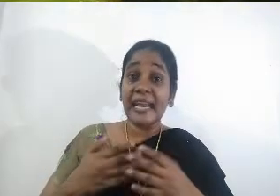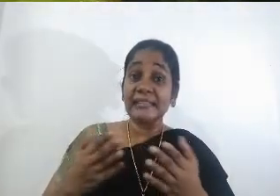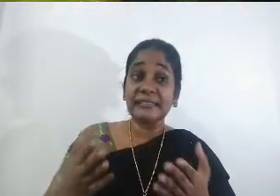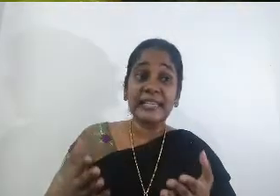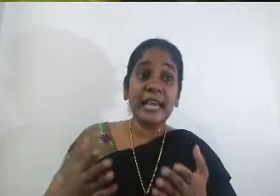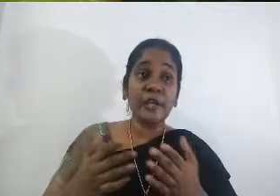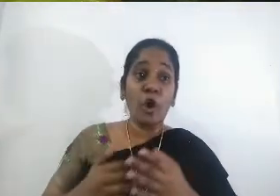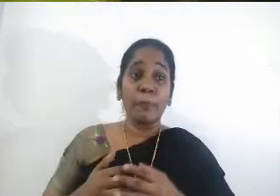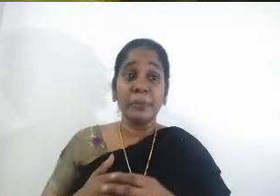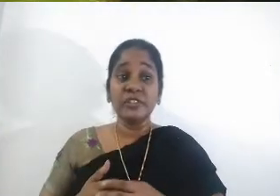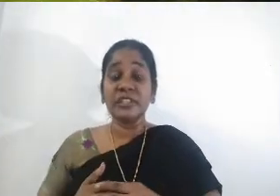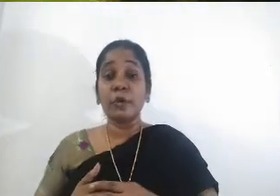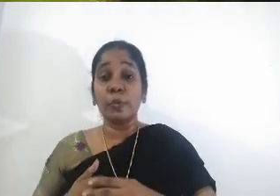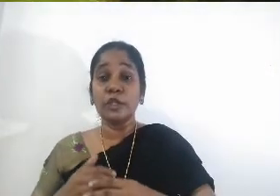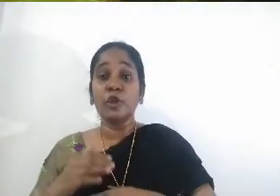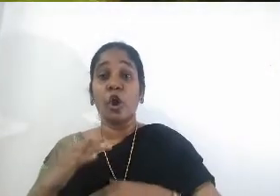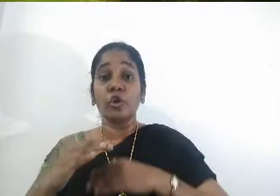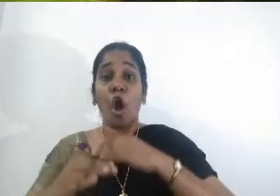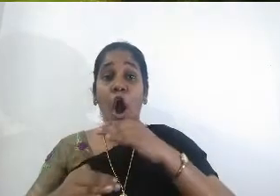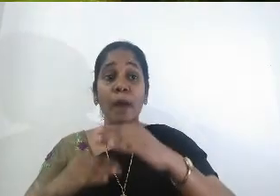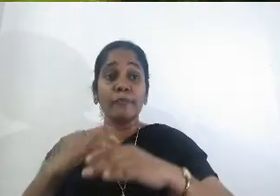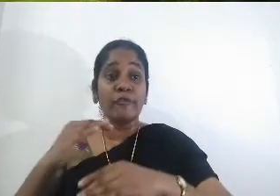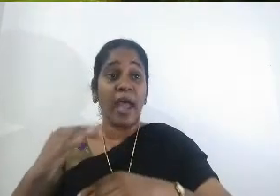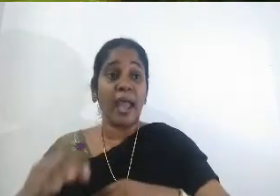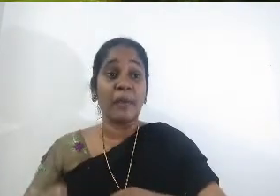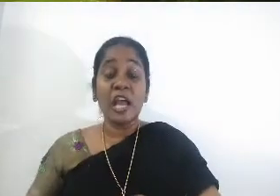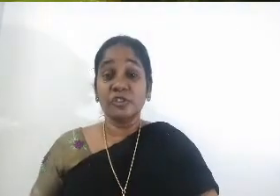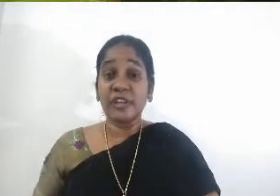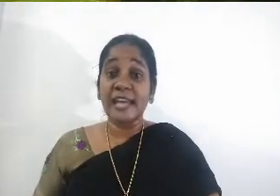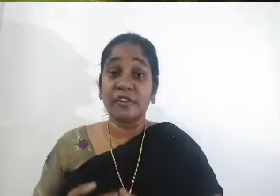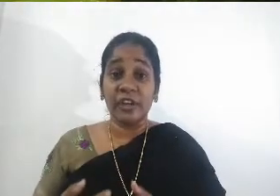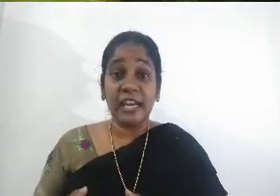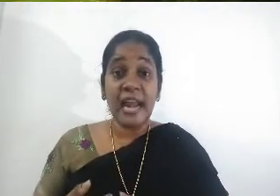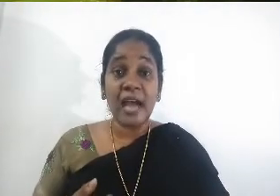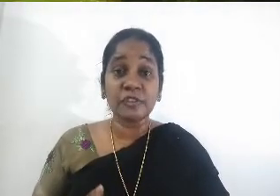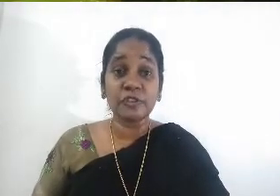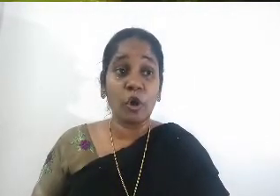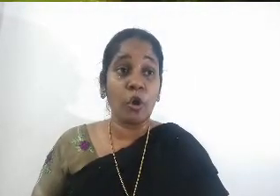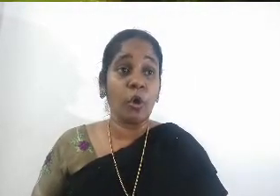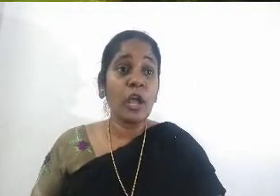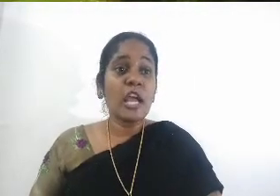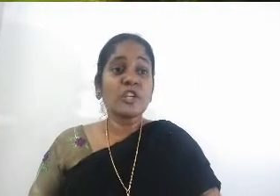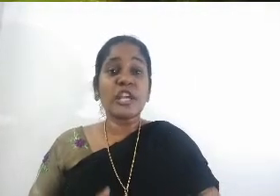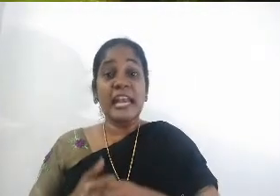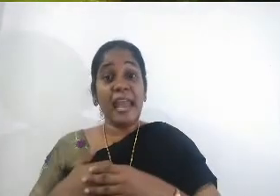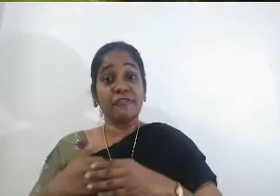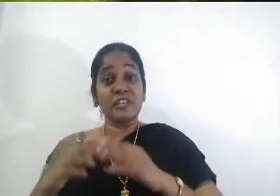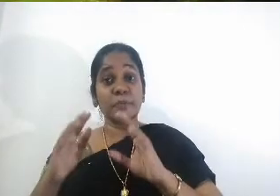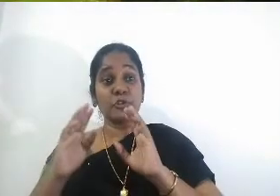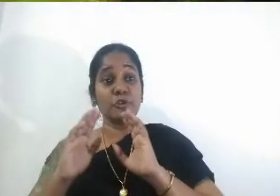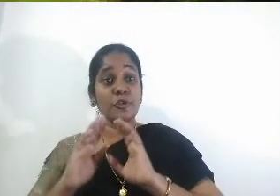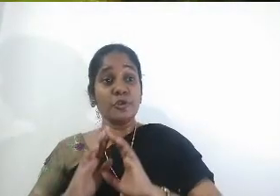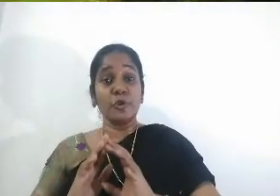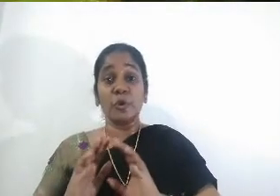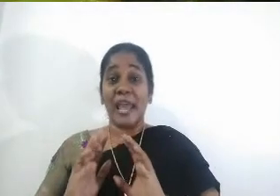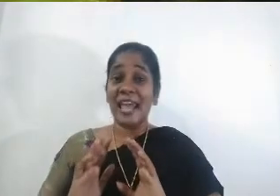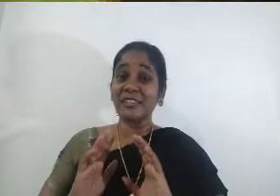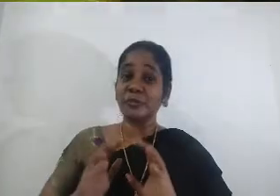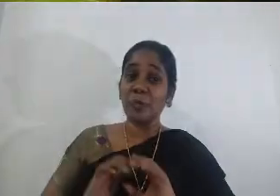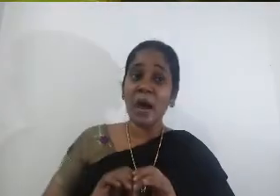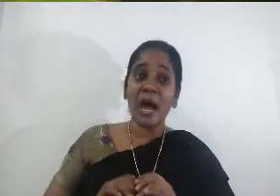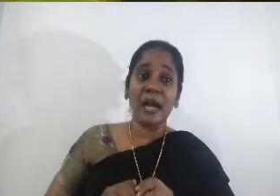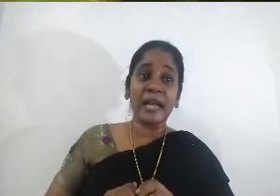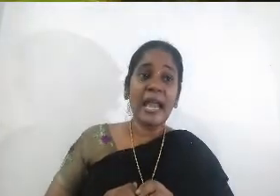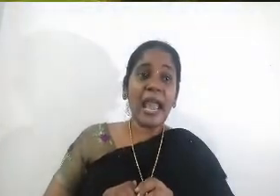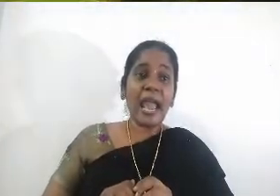I can see you're busy with your cobweb, said Rina so. She left him to do